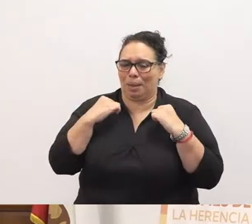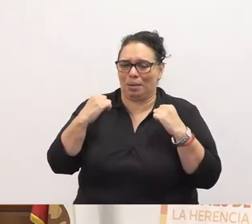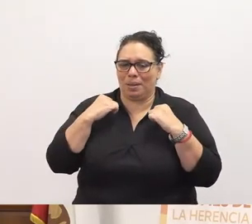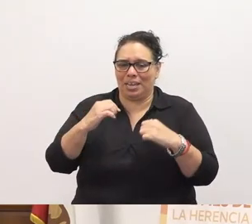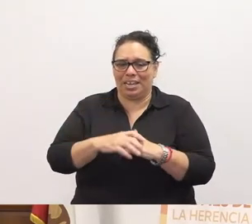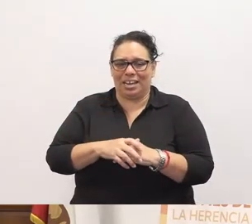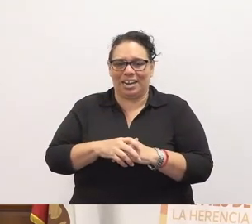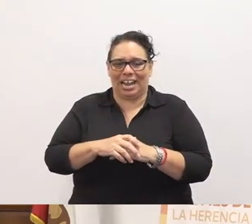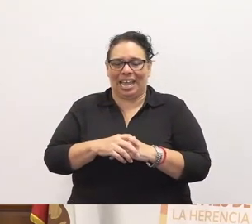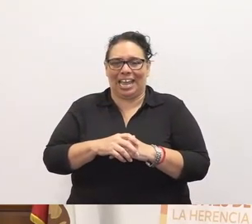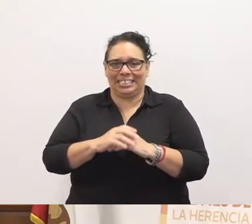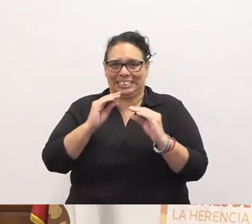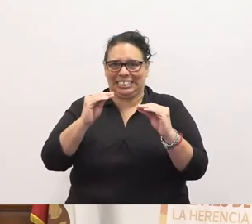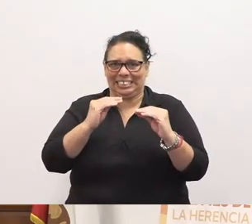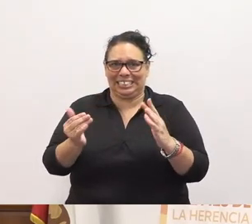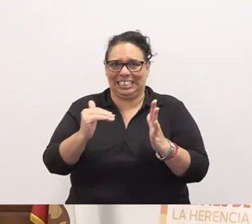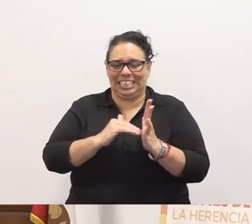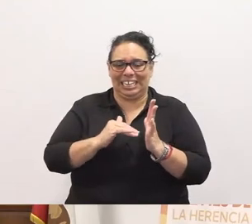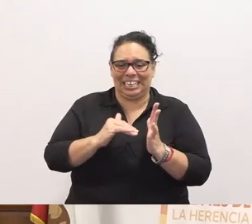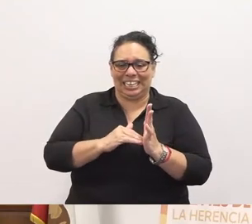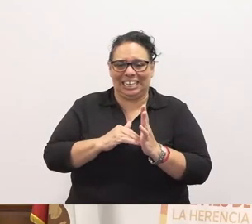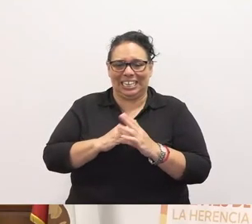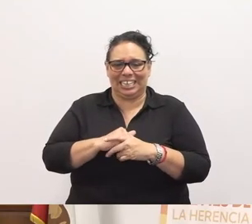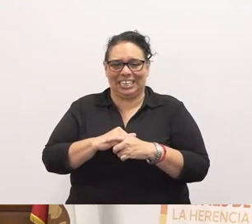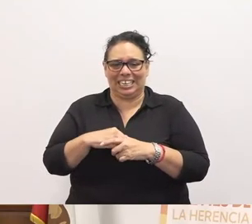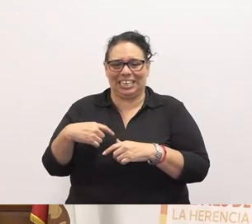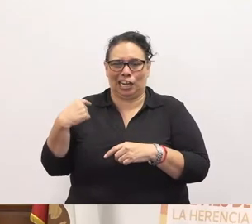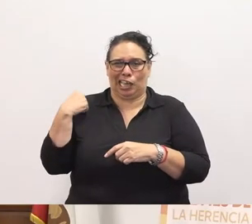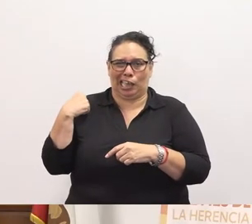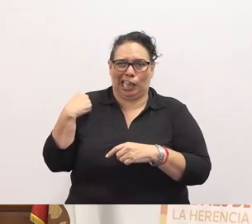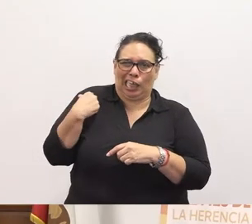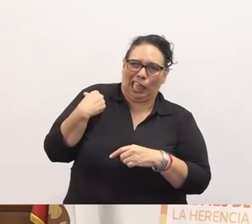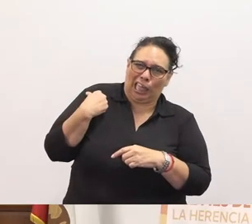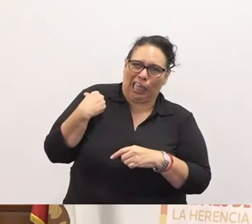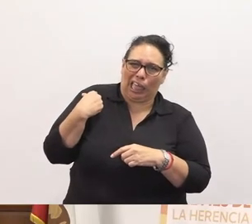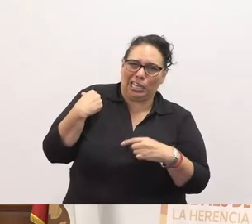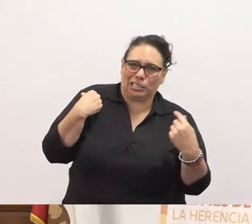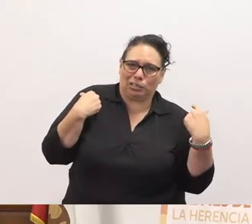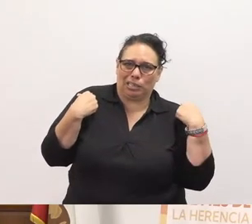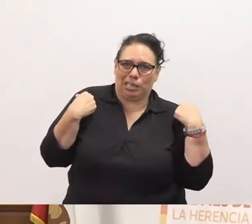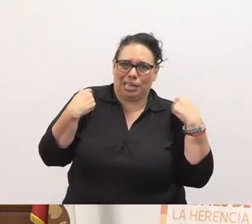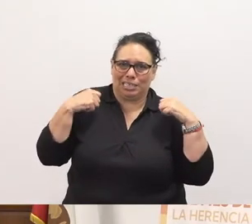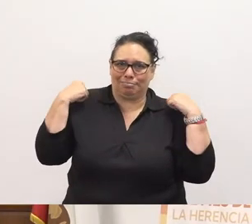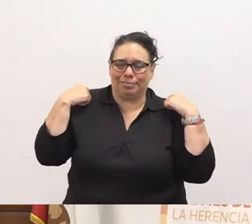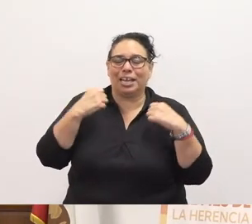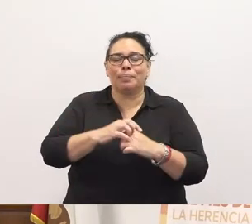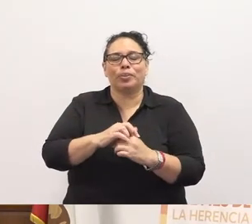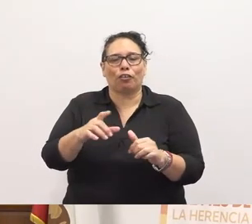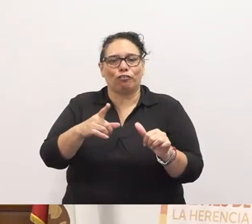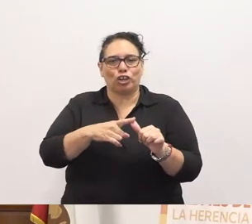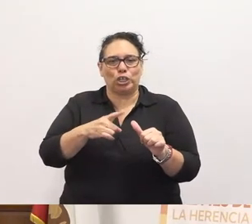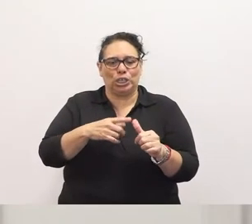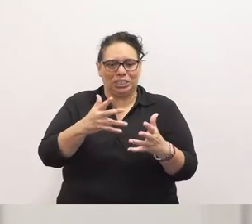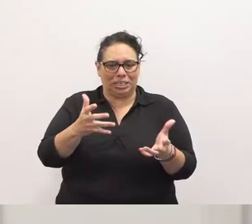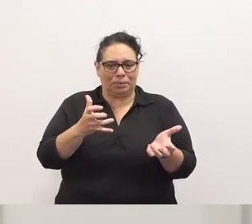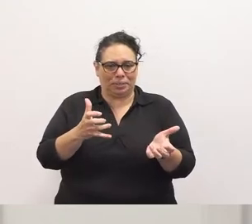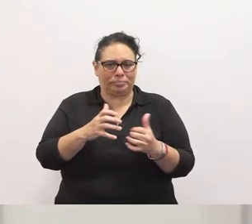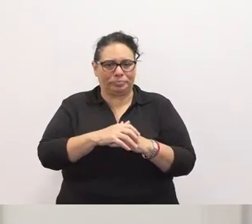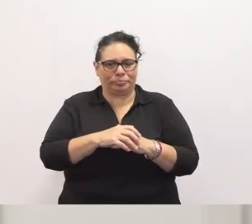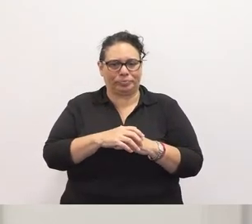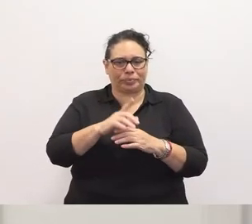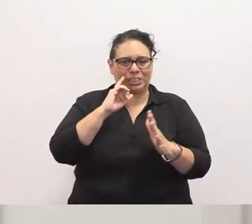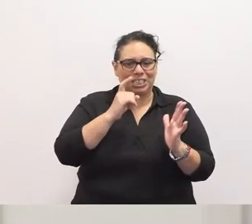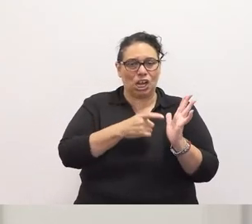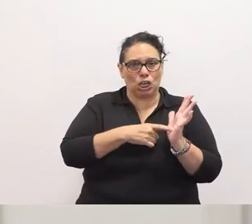the backpack on both shoulders to not get one shoulder sore. Thank you. First, I want to just acknowledge